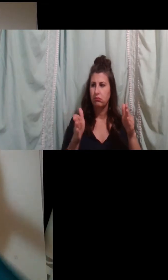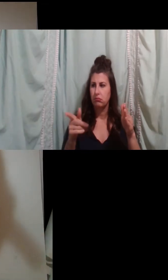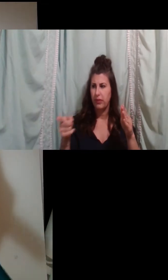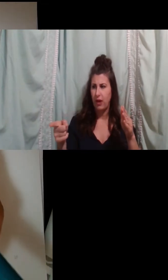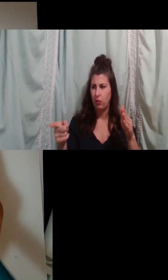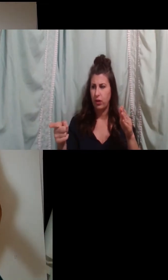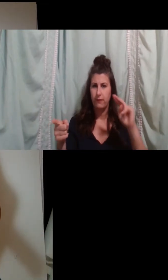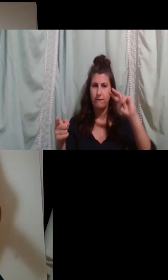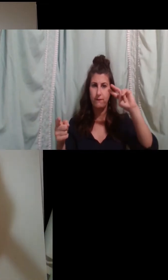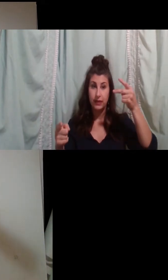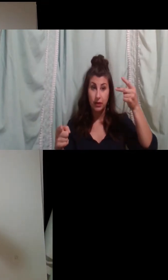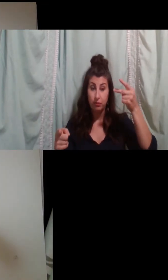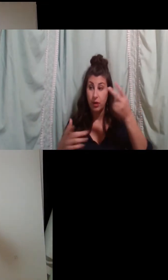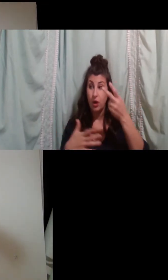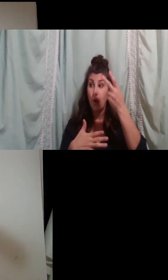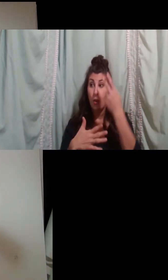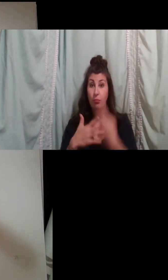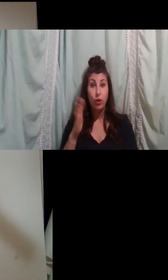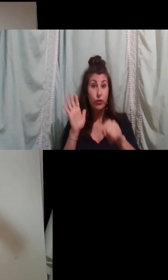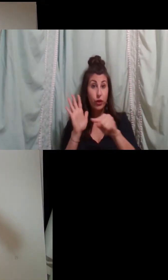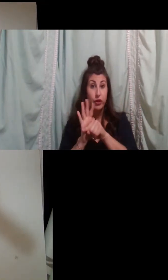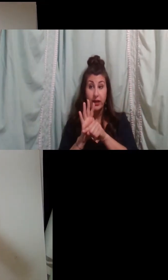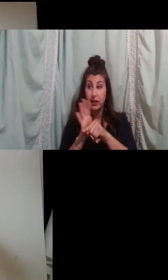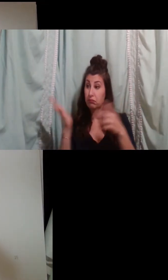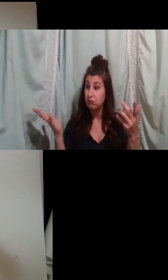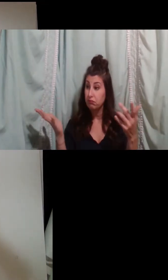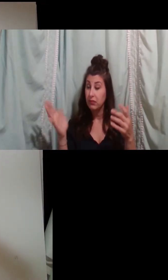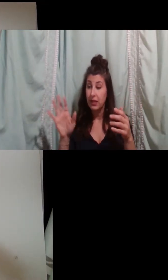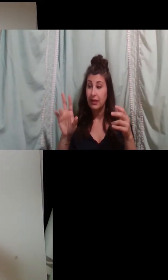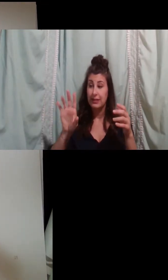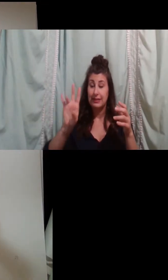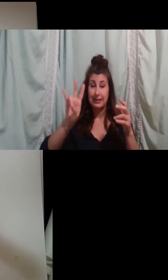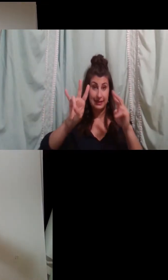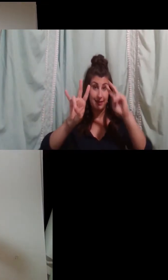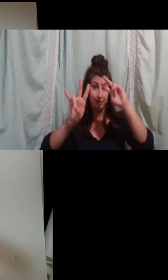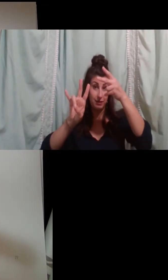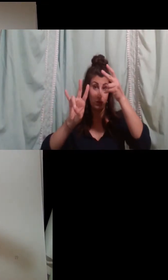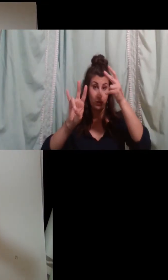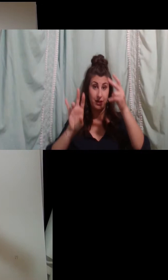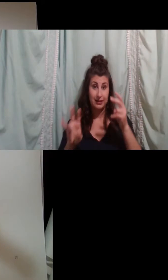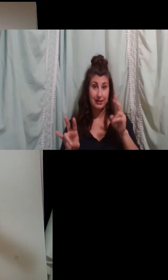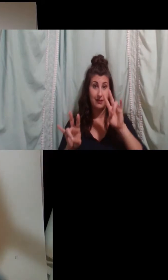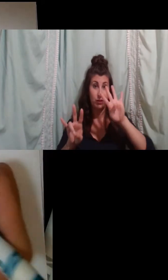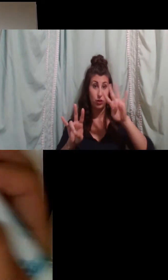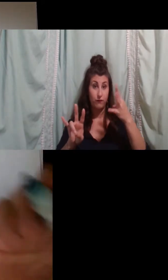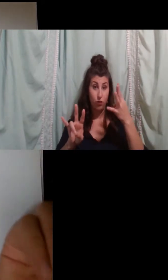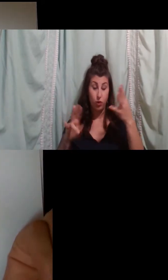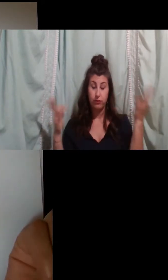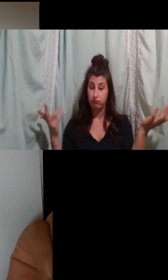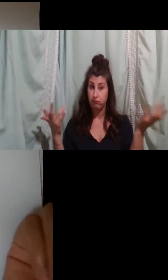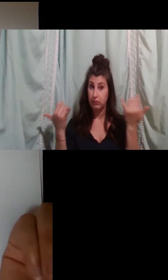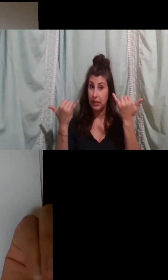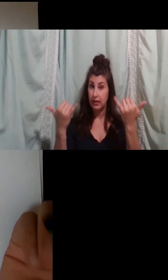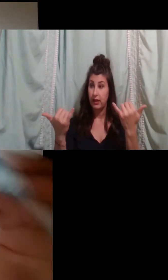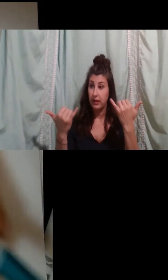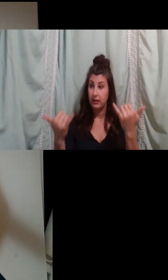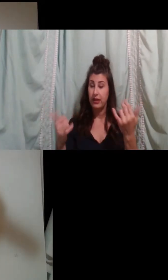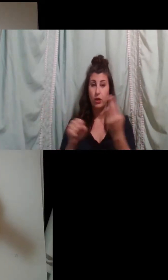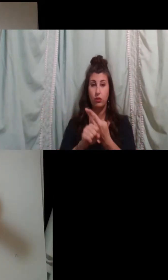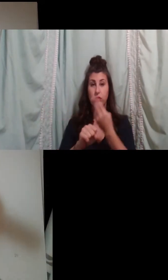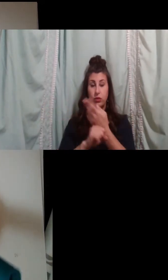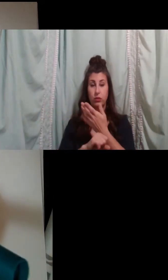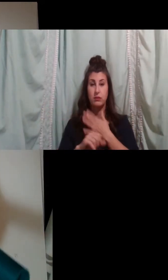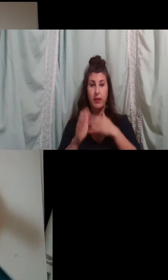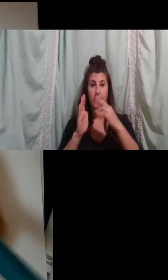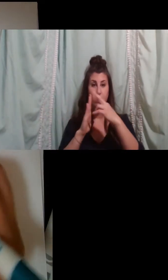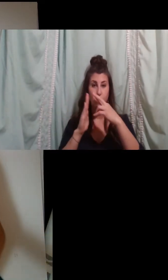Now this one, flip. So I get both of them are negative. So I'm going to do 7 squared over 7 to the 4th. All right, now